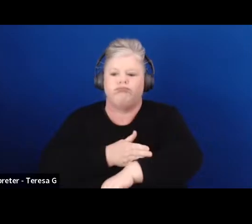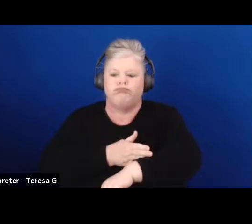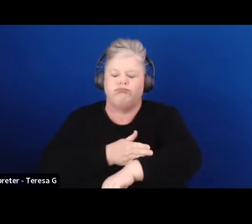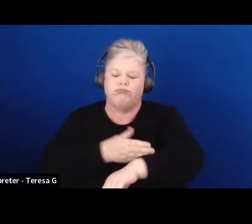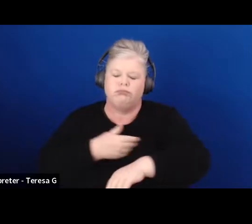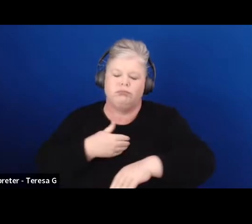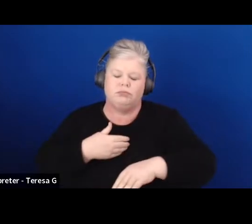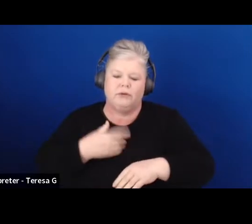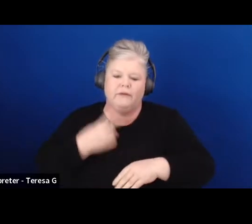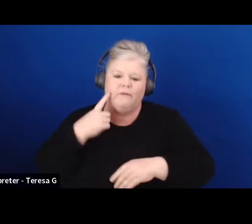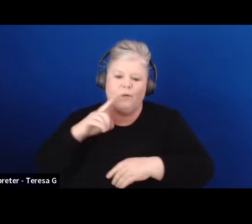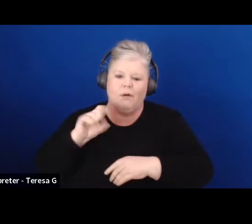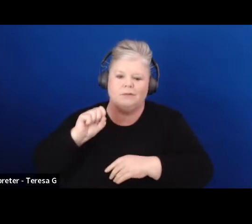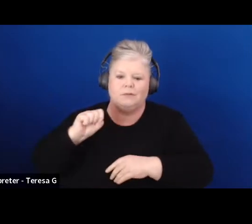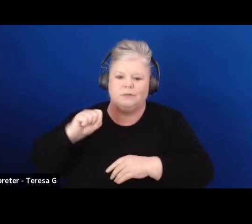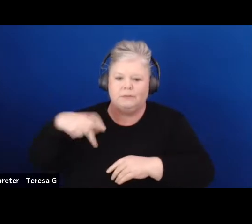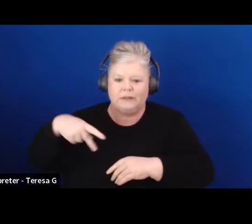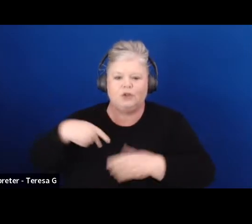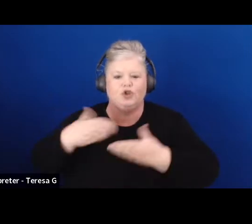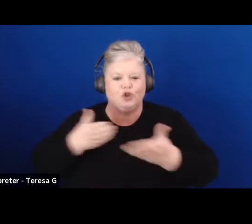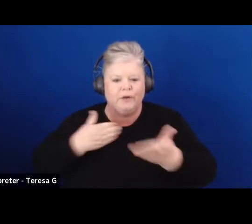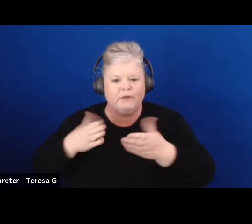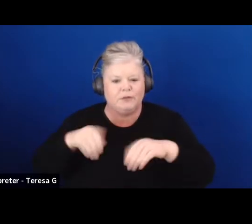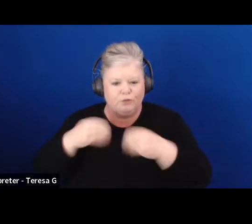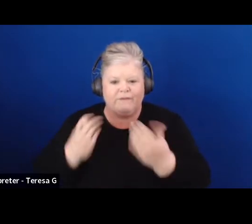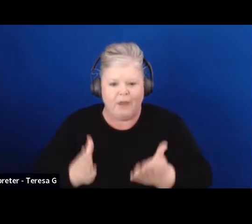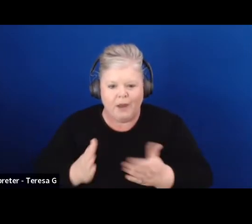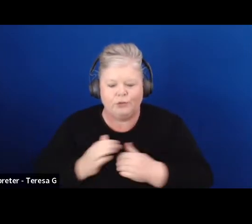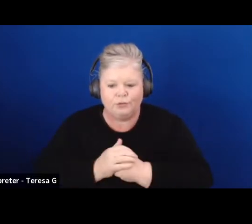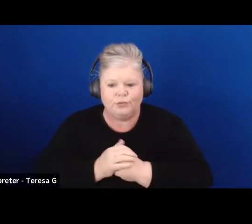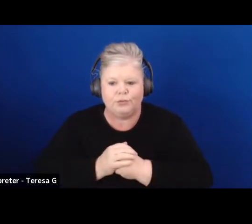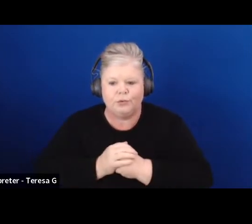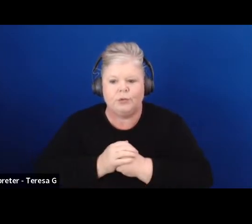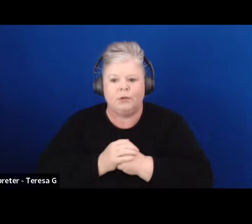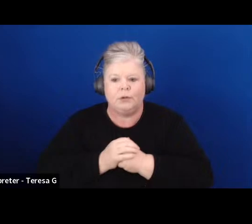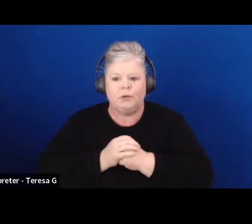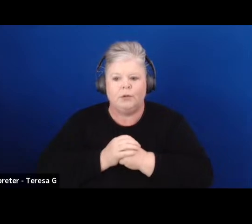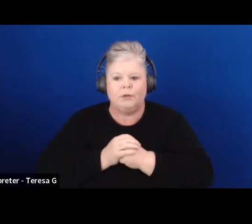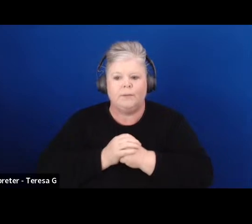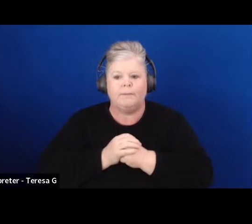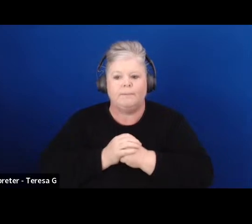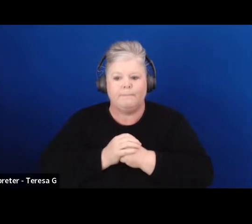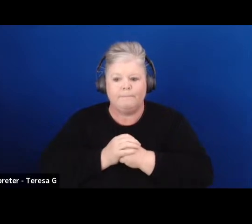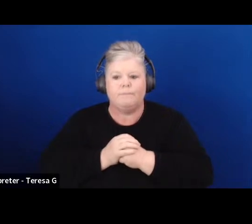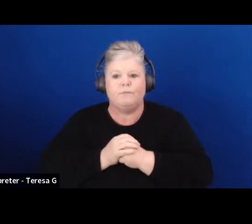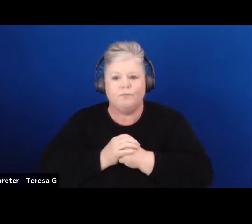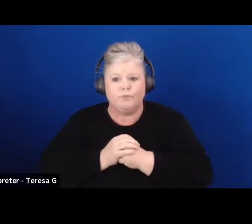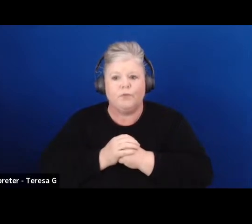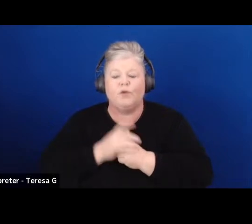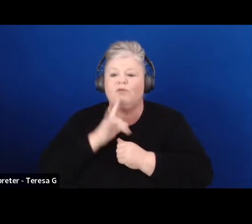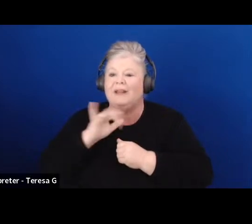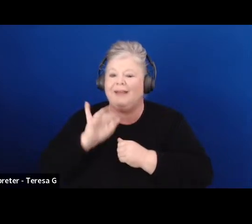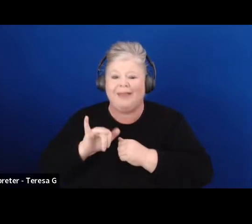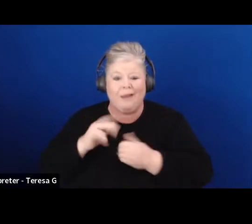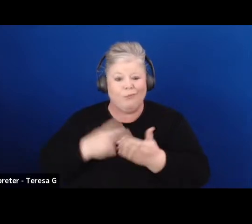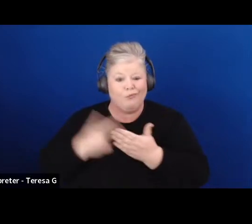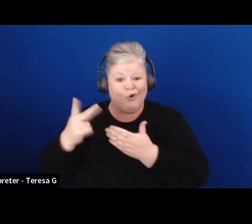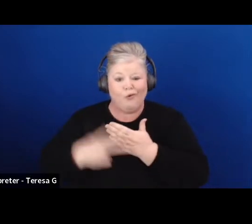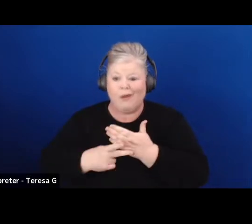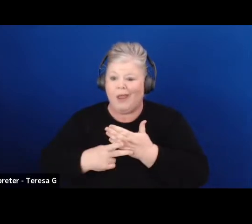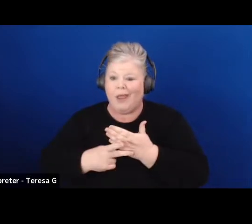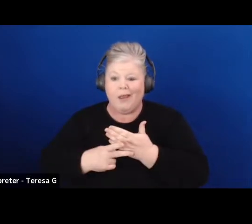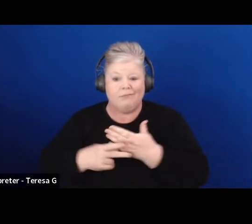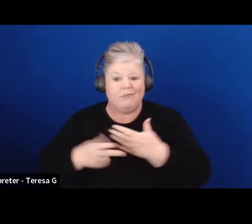provider services. And the program has